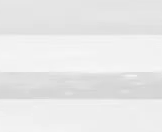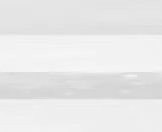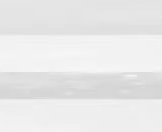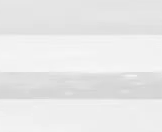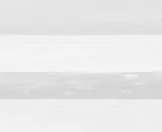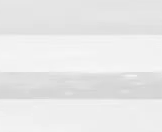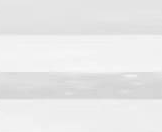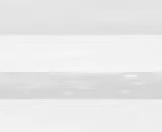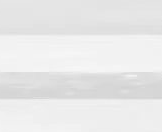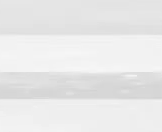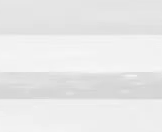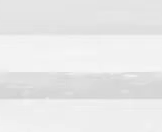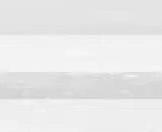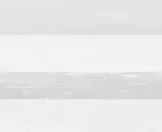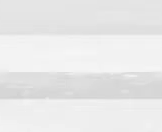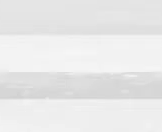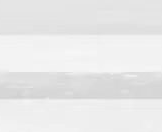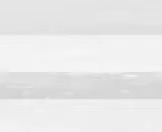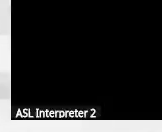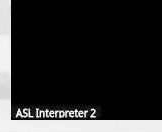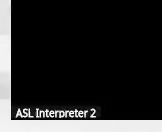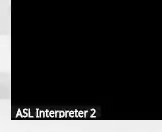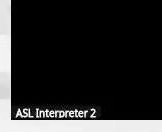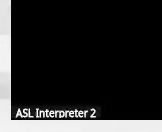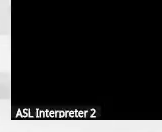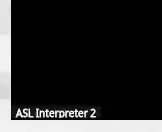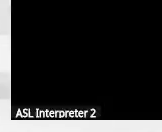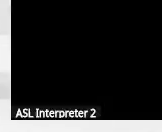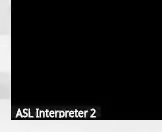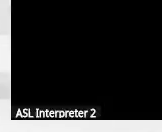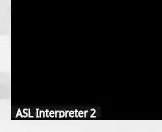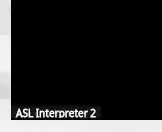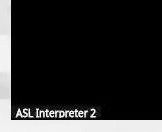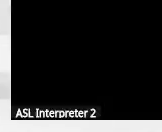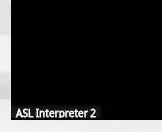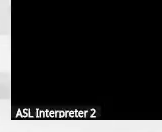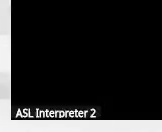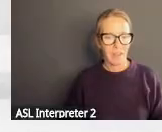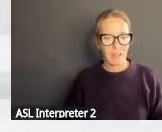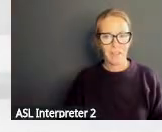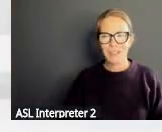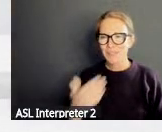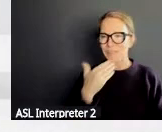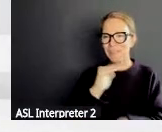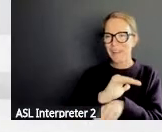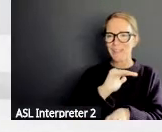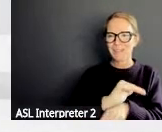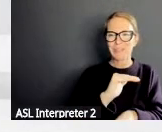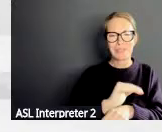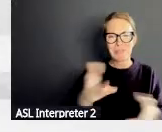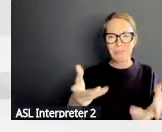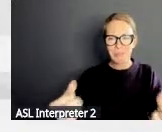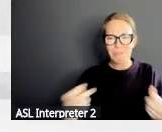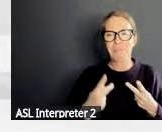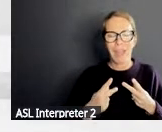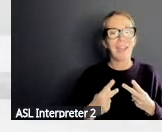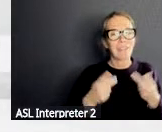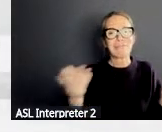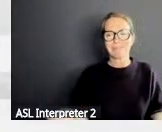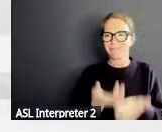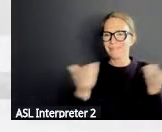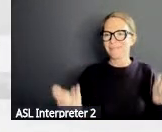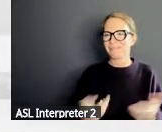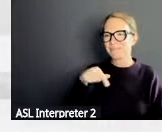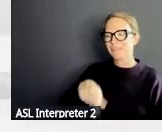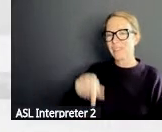Good afternoon and welcome back. You are tuning into the public scoping meeting for the South Shore Industrial